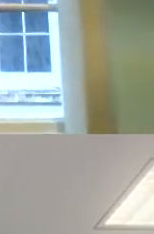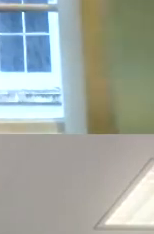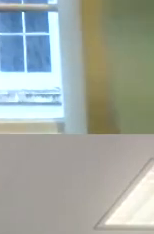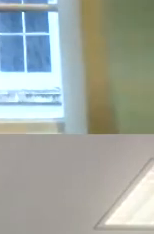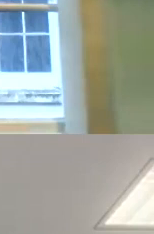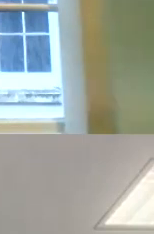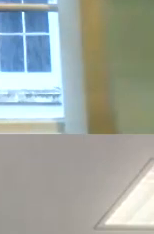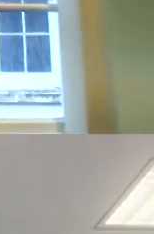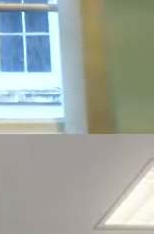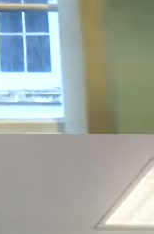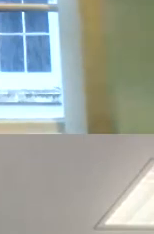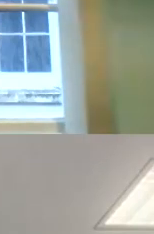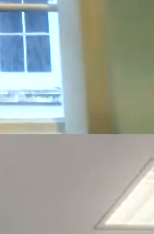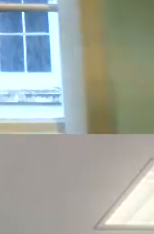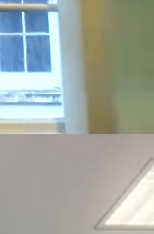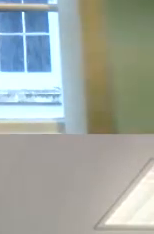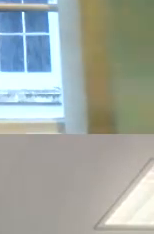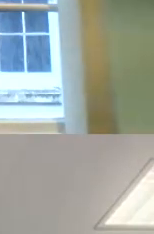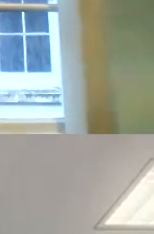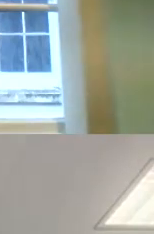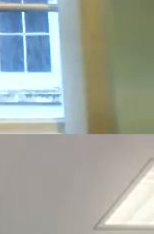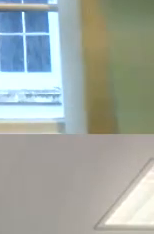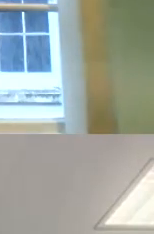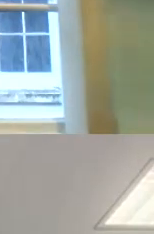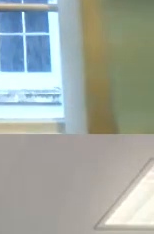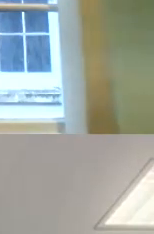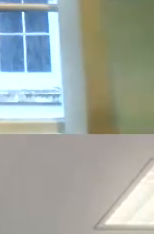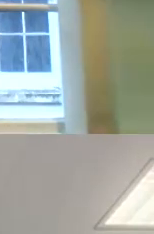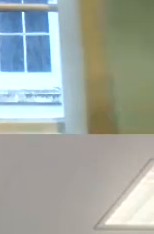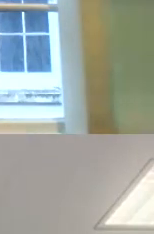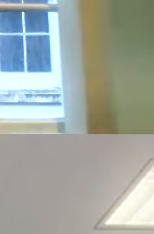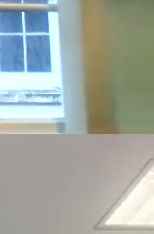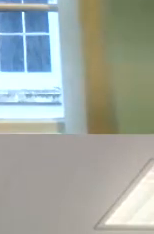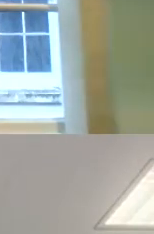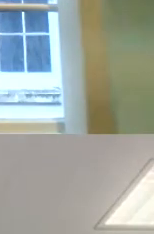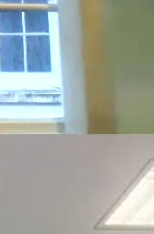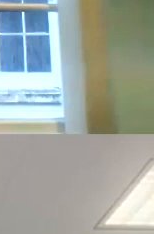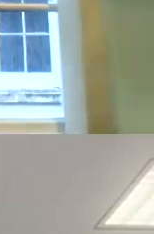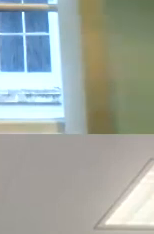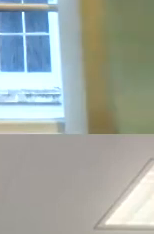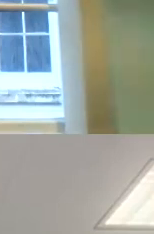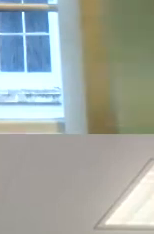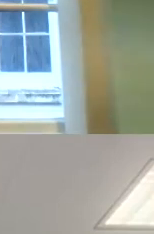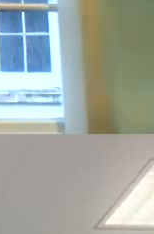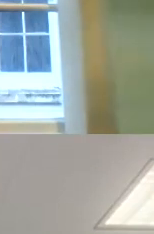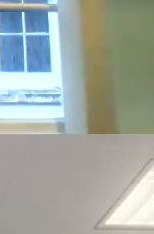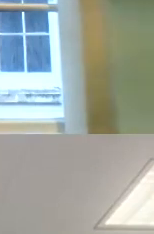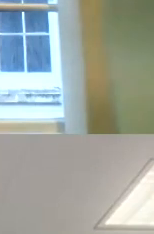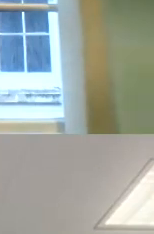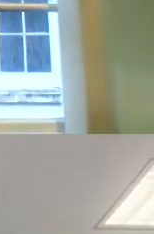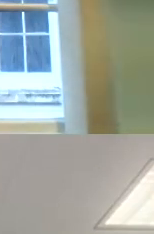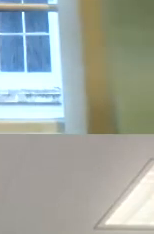Can I just say, there are a few questions coming through, like contact numbers and other trusts, such as the Western